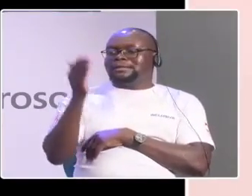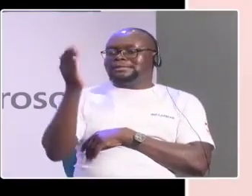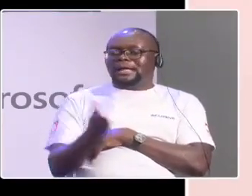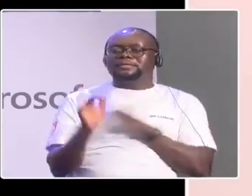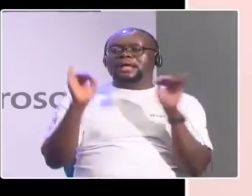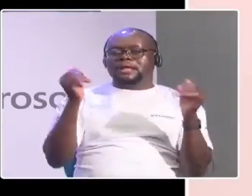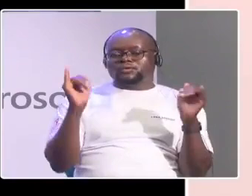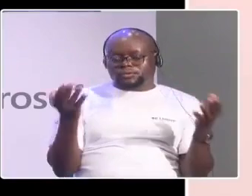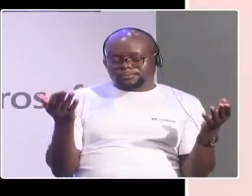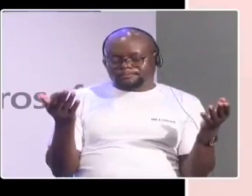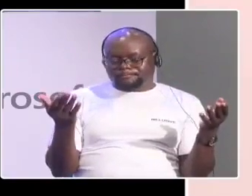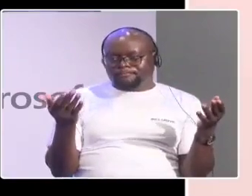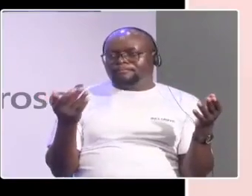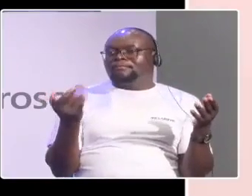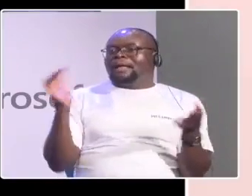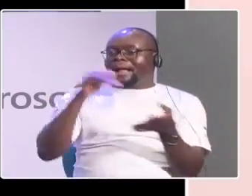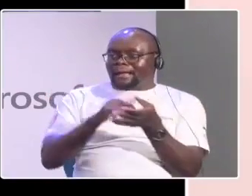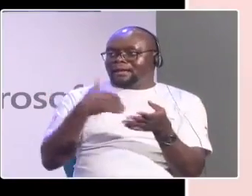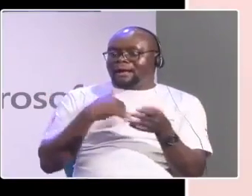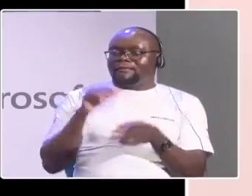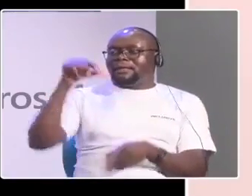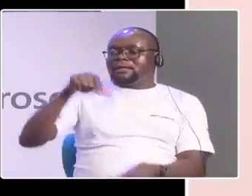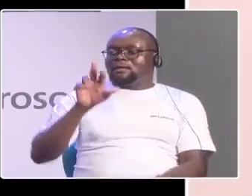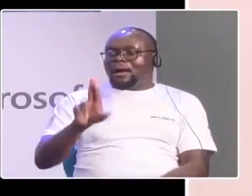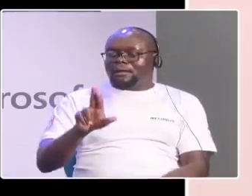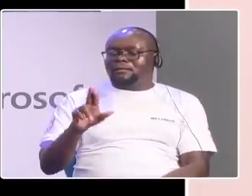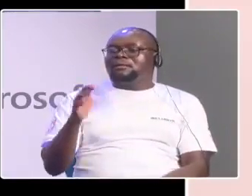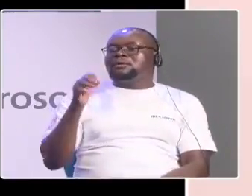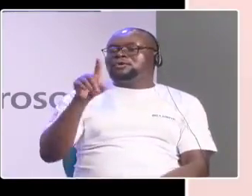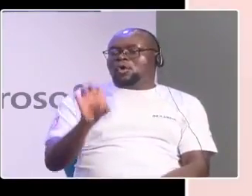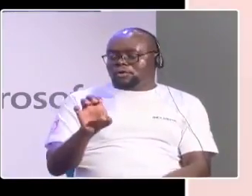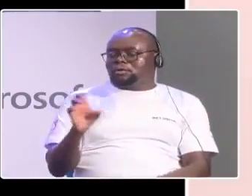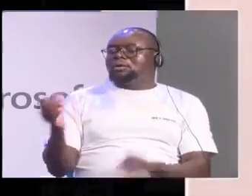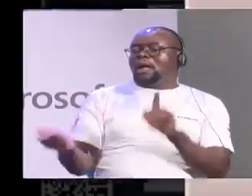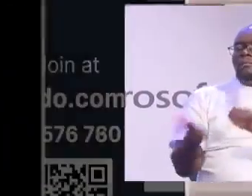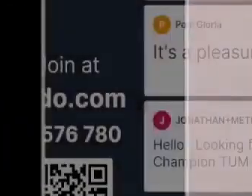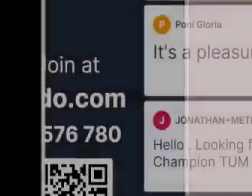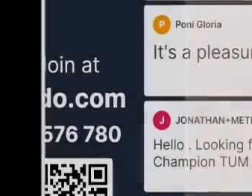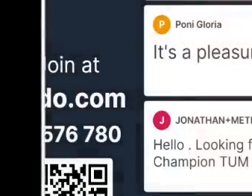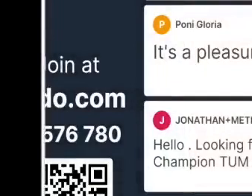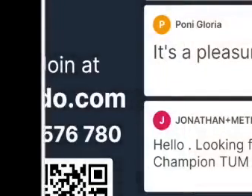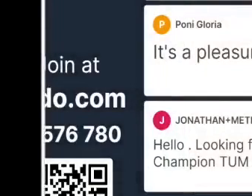g.co/A11y/news. And I'll say it again, but then we also have a QR code. Come find us afterward and I can give it to you. But